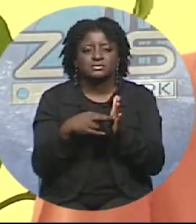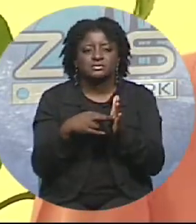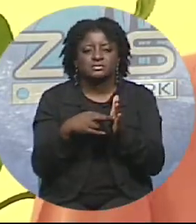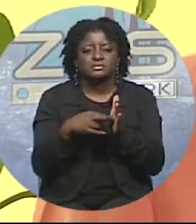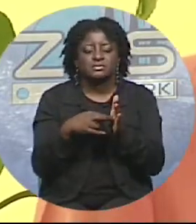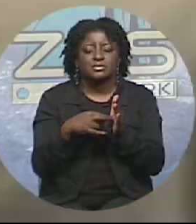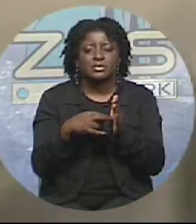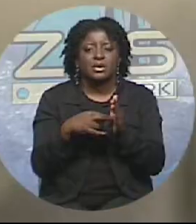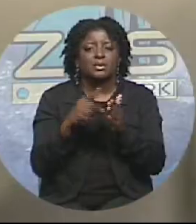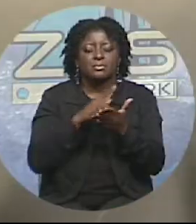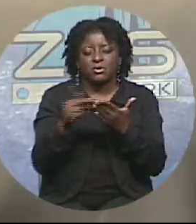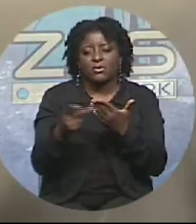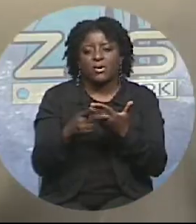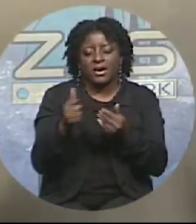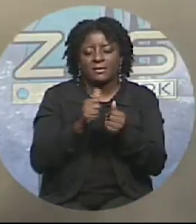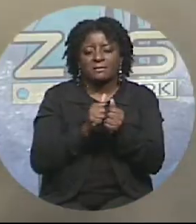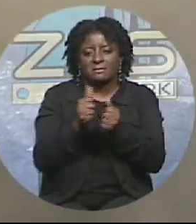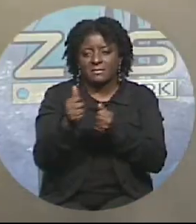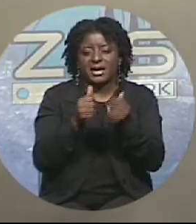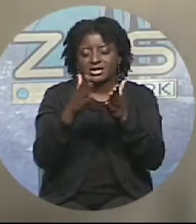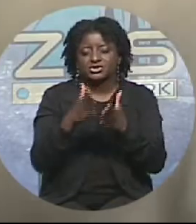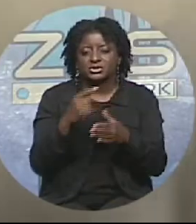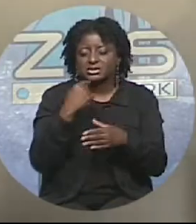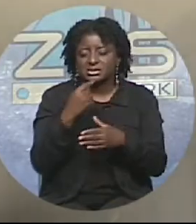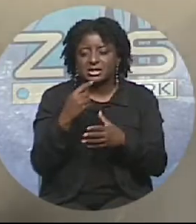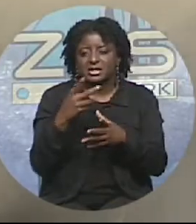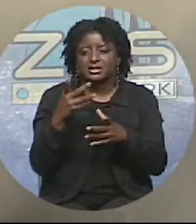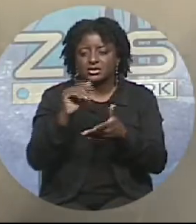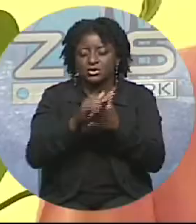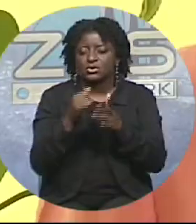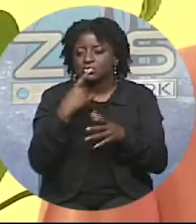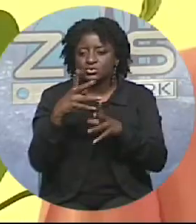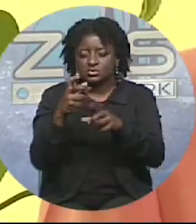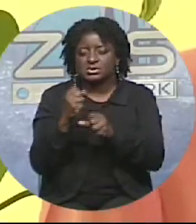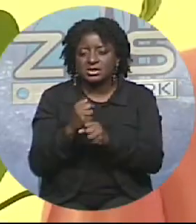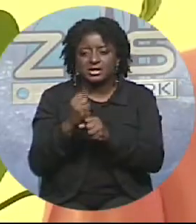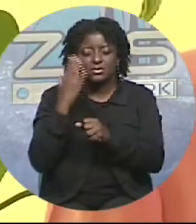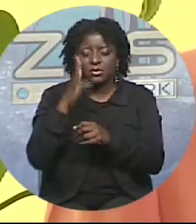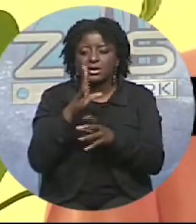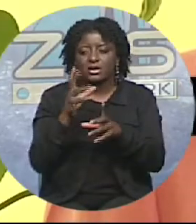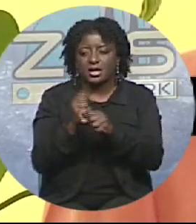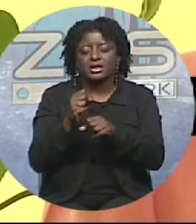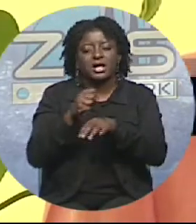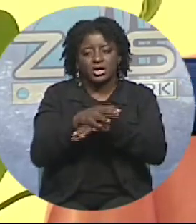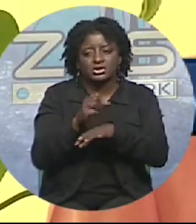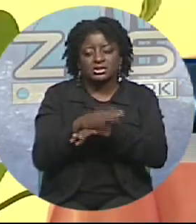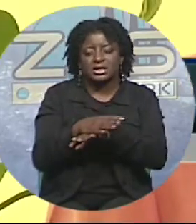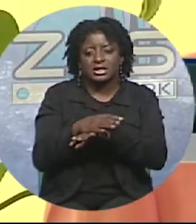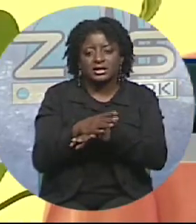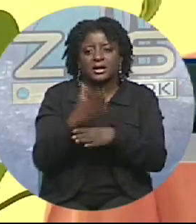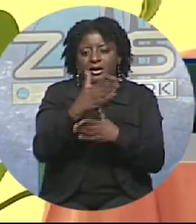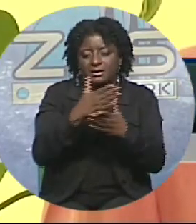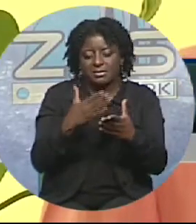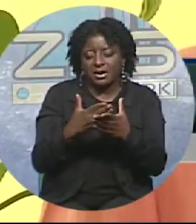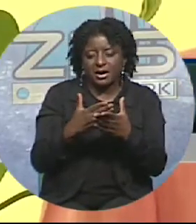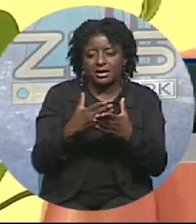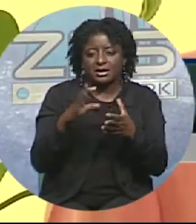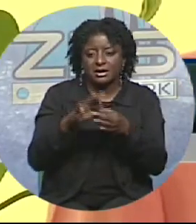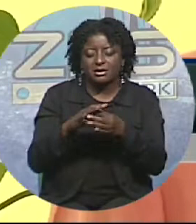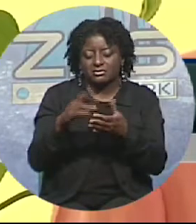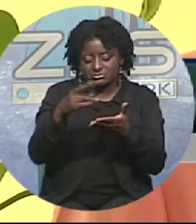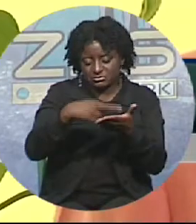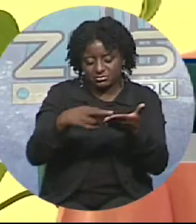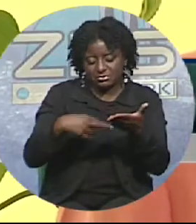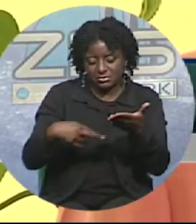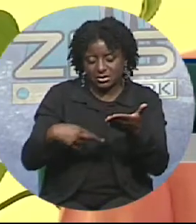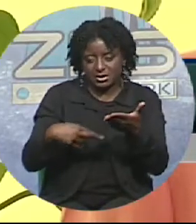says recipients will be counseled on the importance of compliance. And part of the enrollment is a training period, and in that